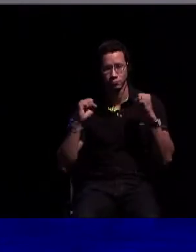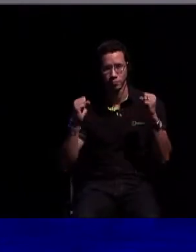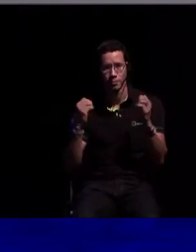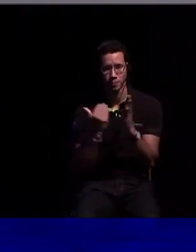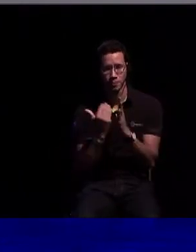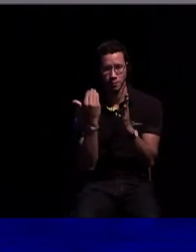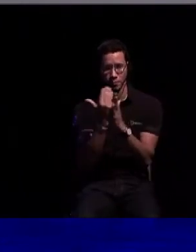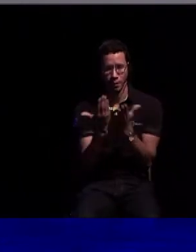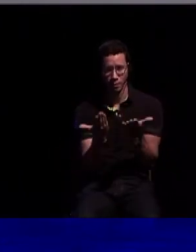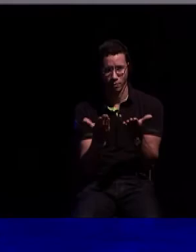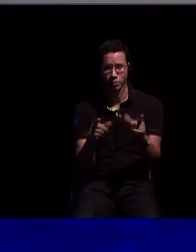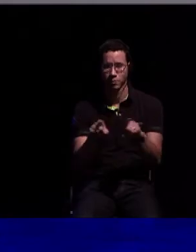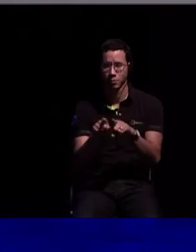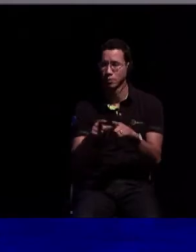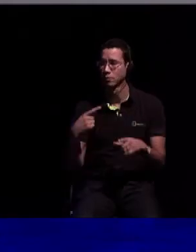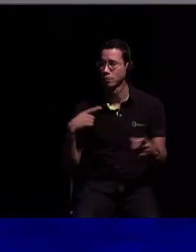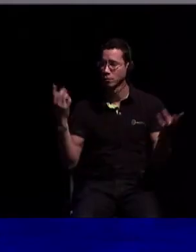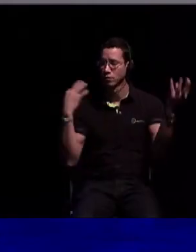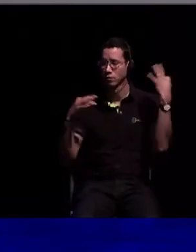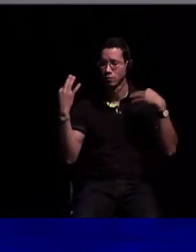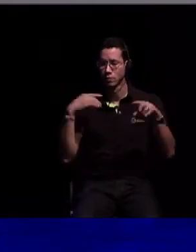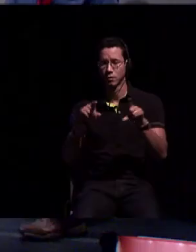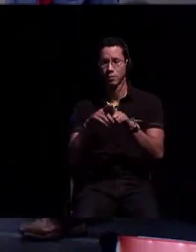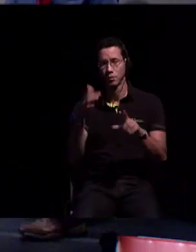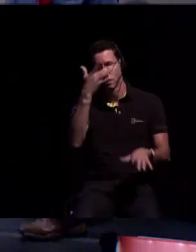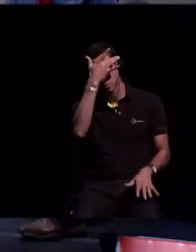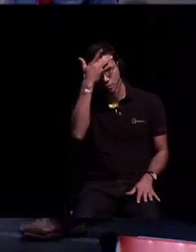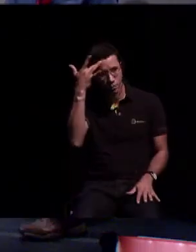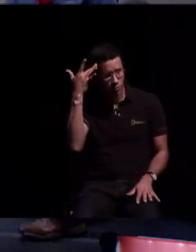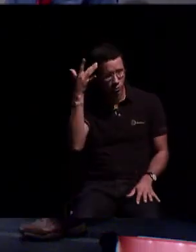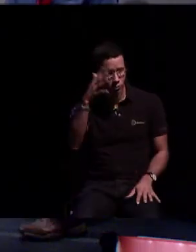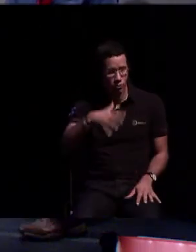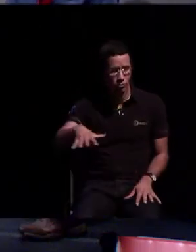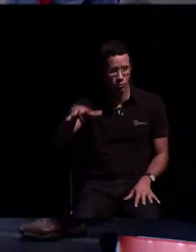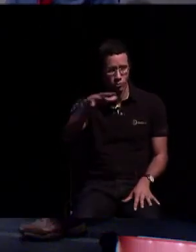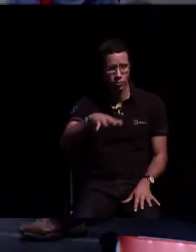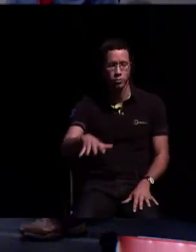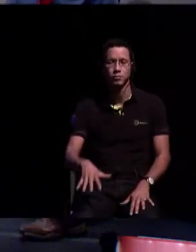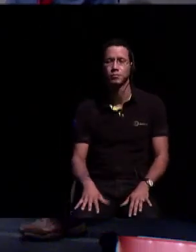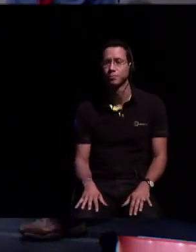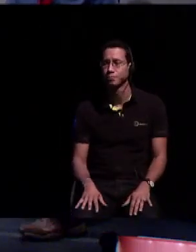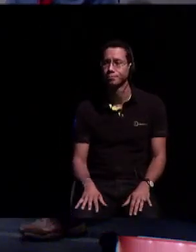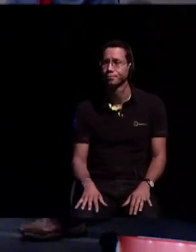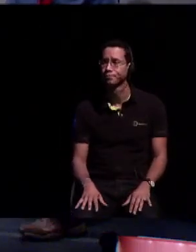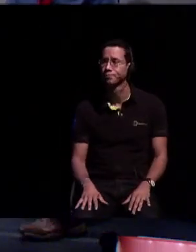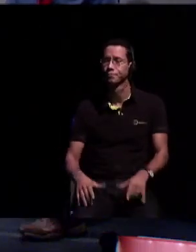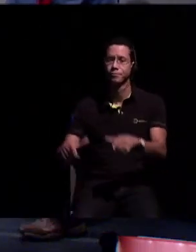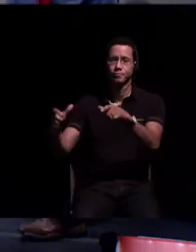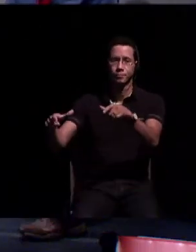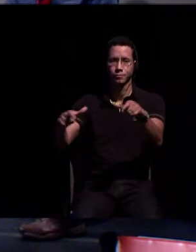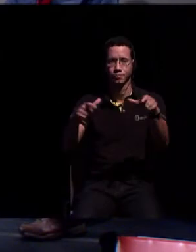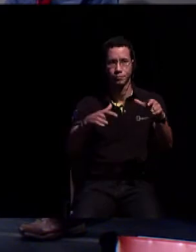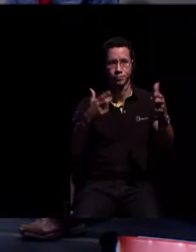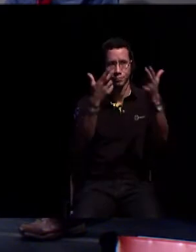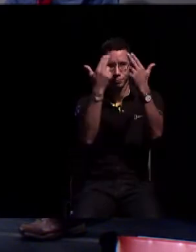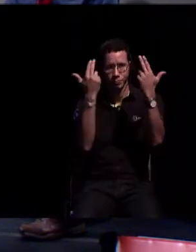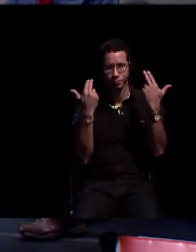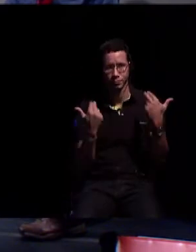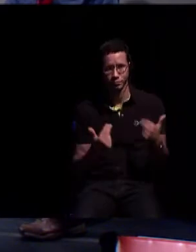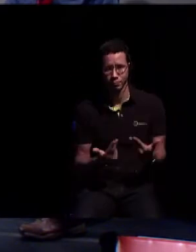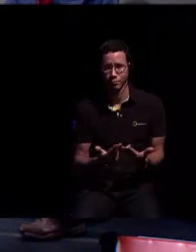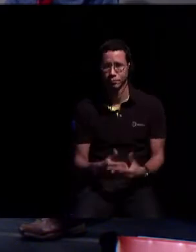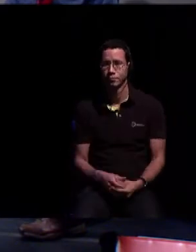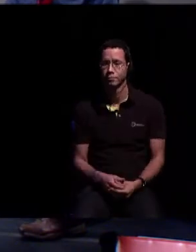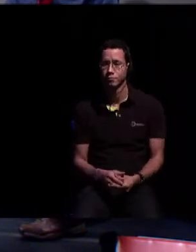tourism that took people to Aboriginal communities, to Aboriginal tourism ventures. That could be sufficient